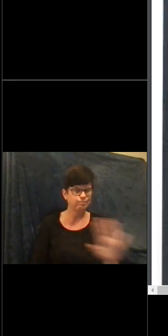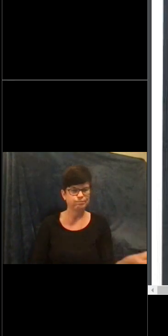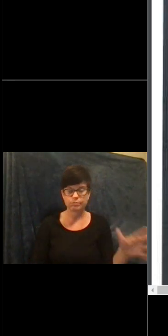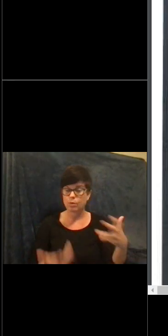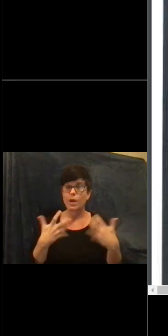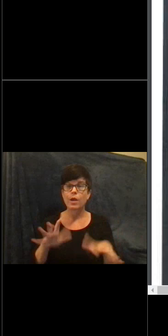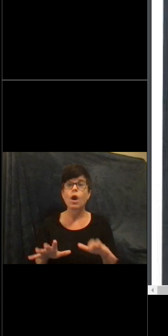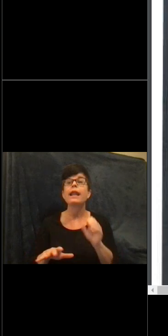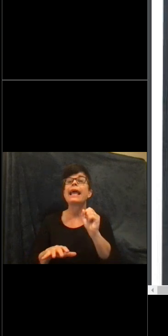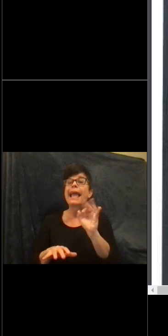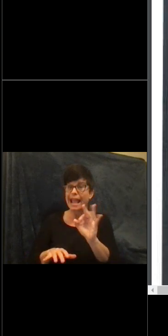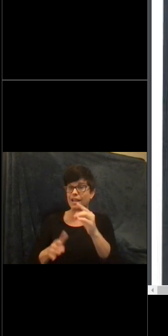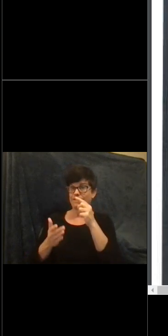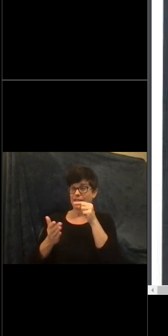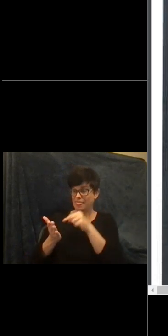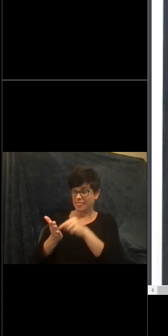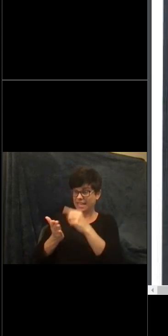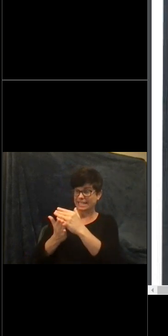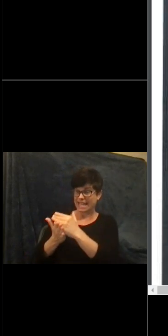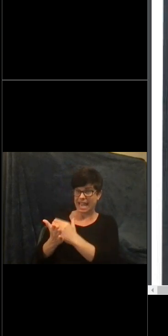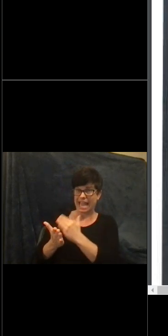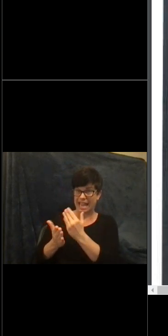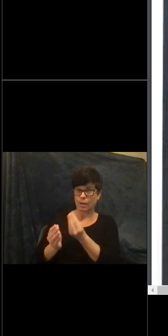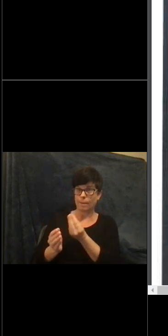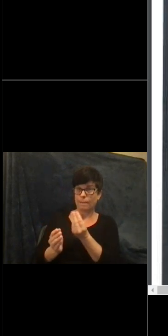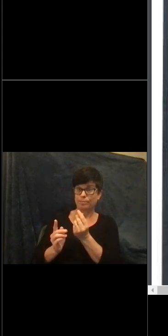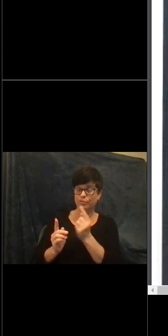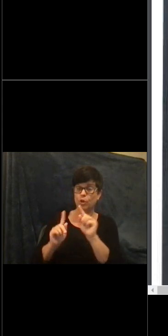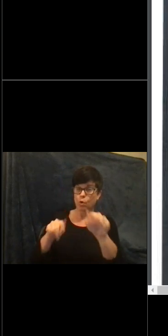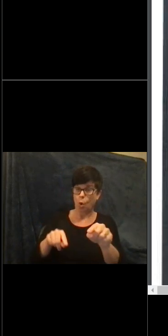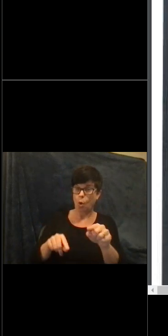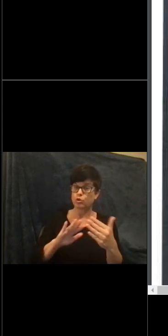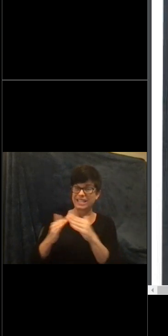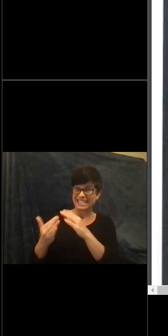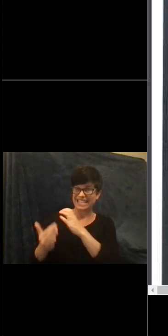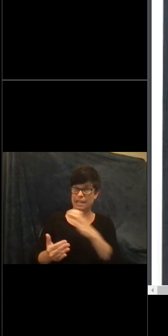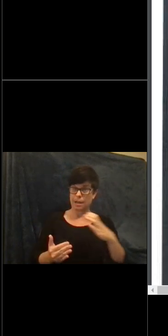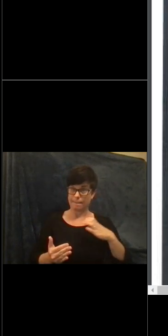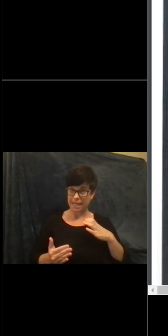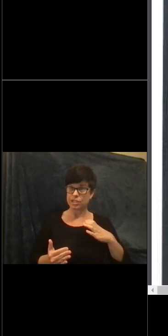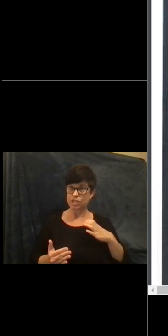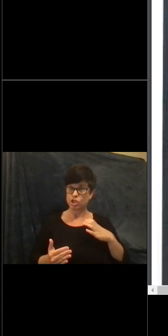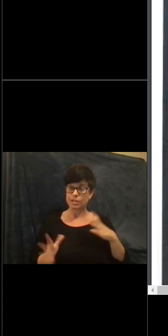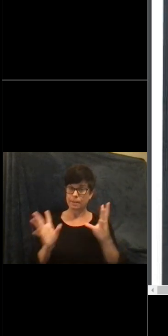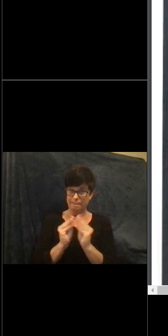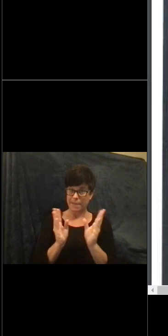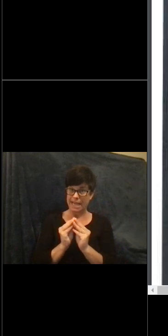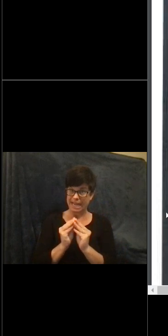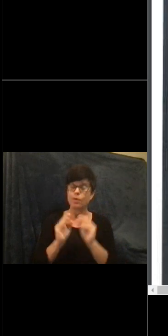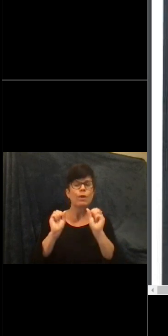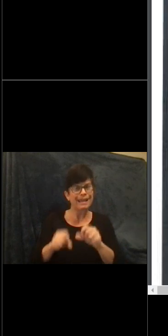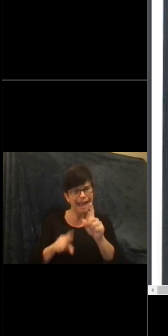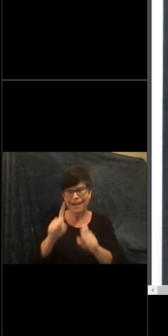commission, then we can ask those questions about parking and all those related items like height and